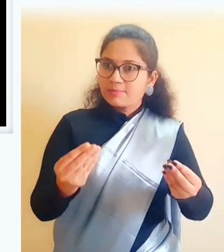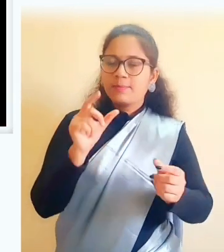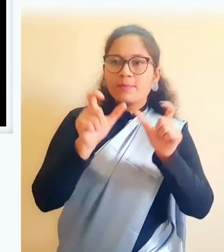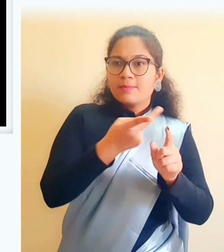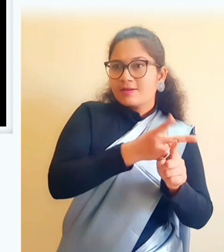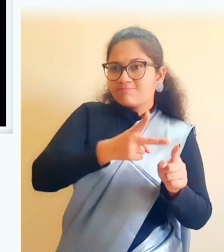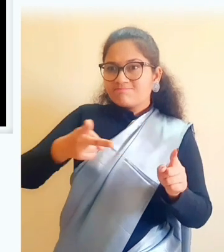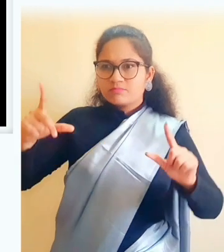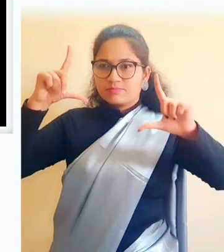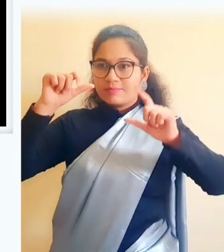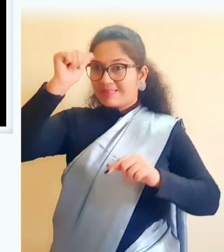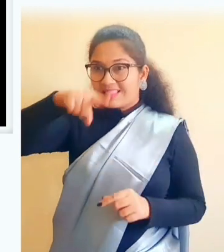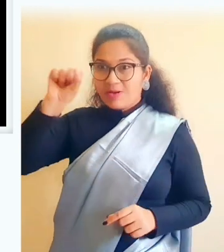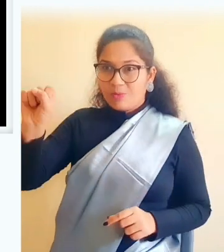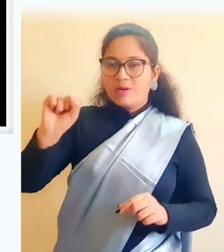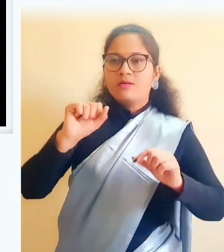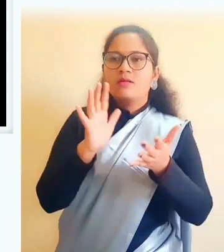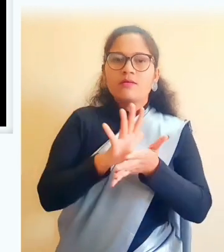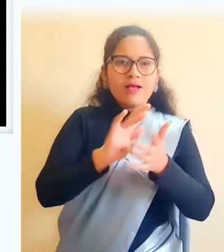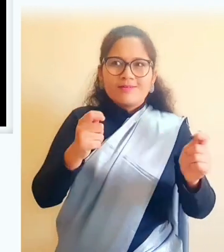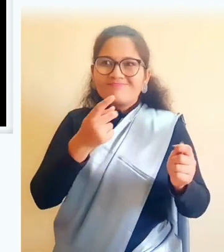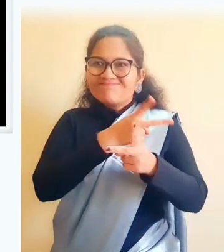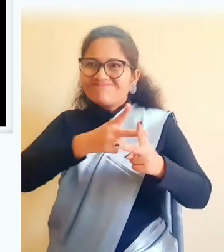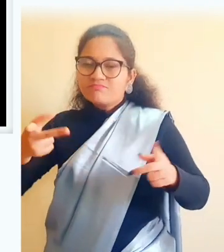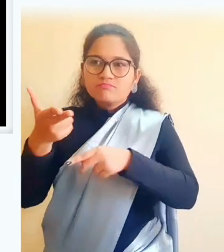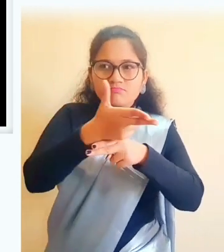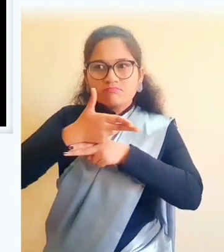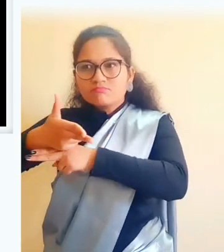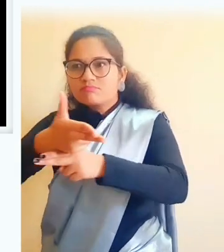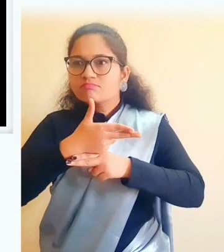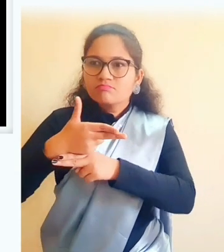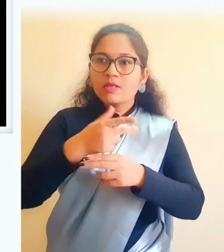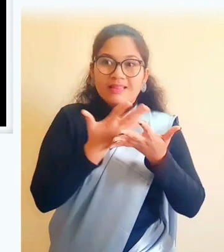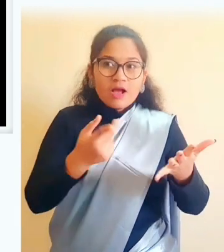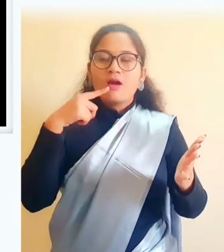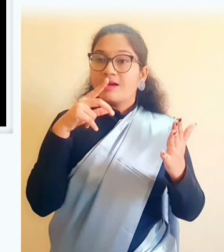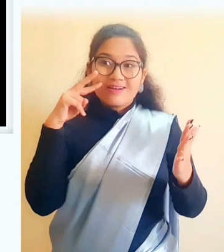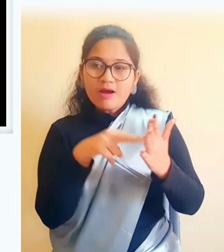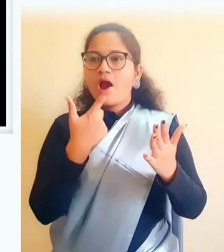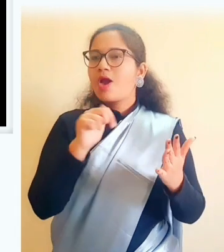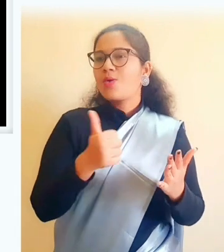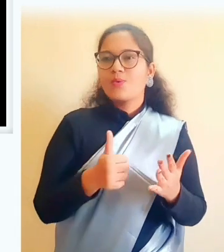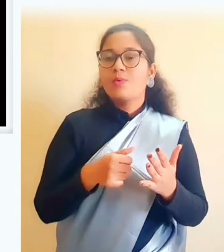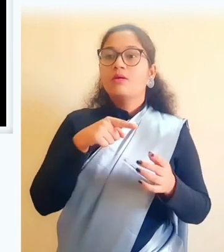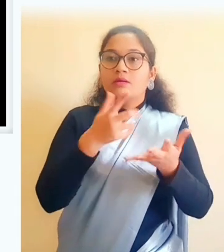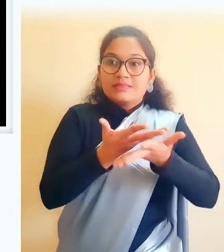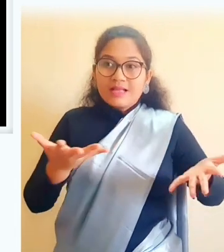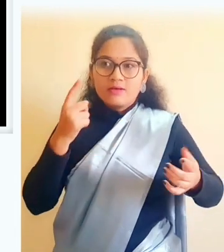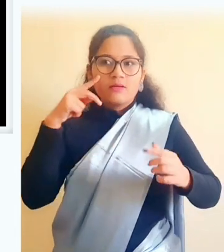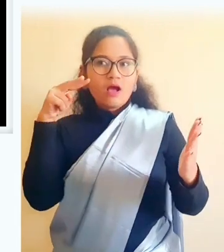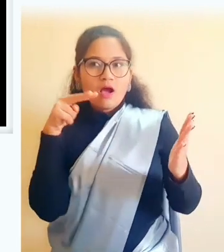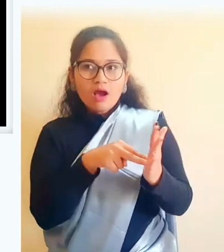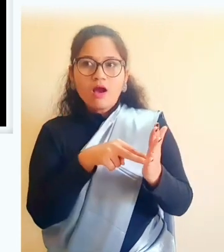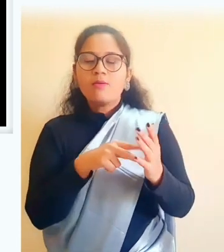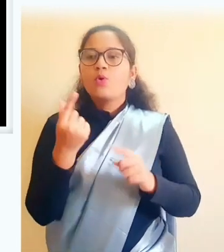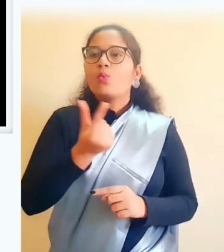useful archives of Indian monuments and heritage sites, they could not be viewed as objective. Such images